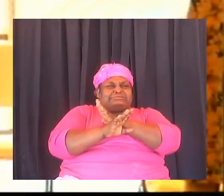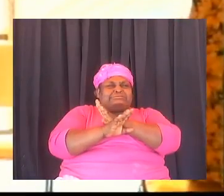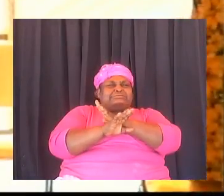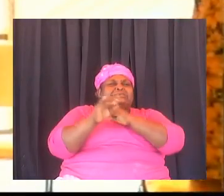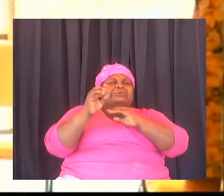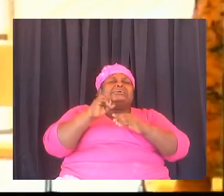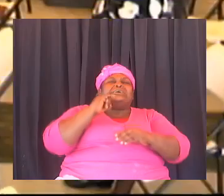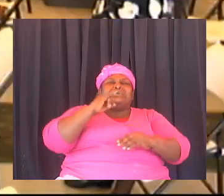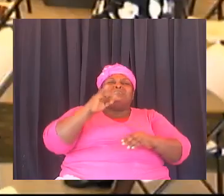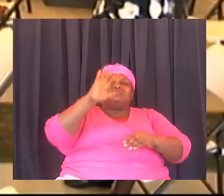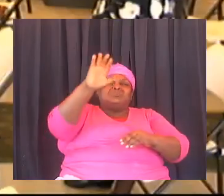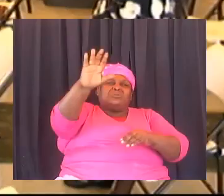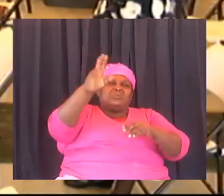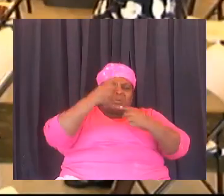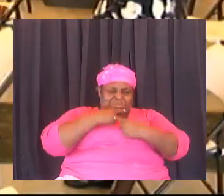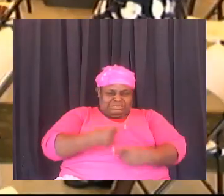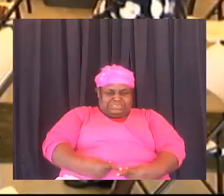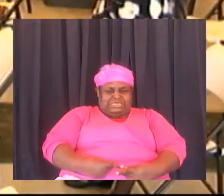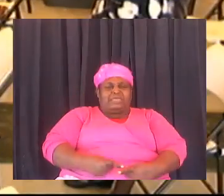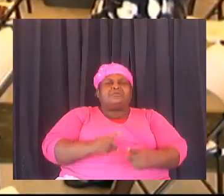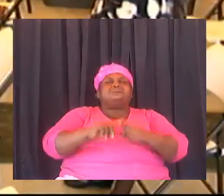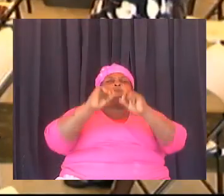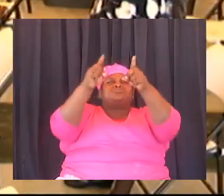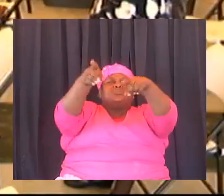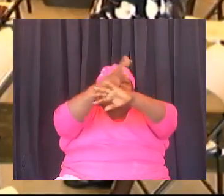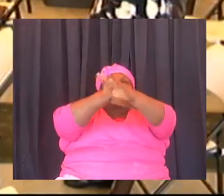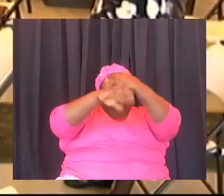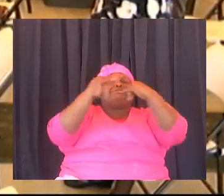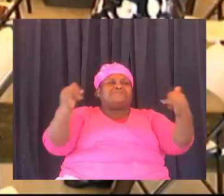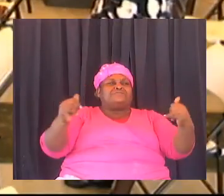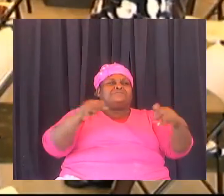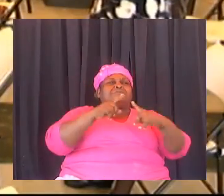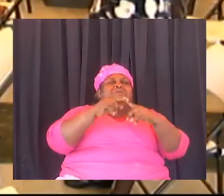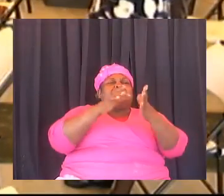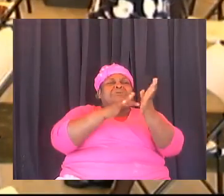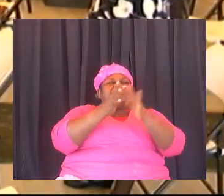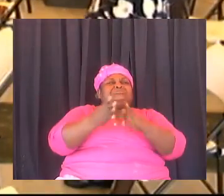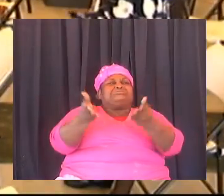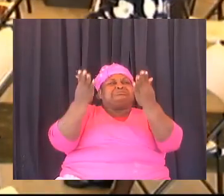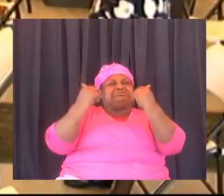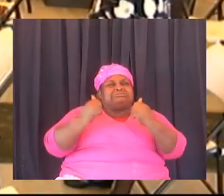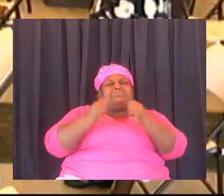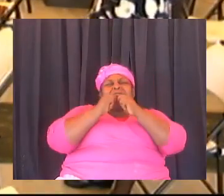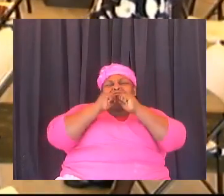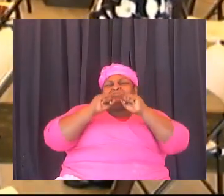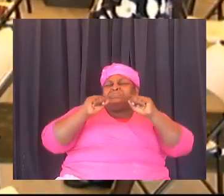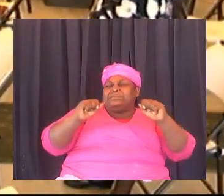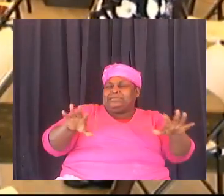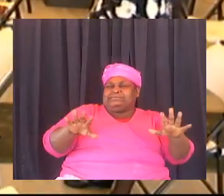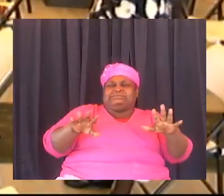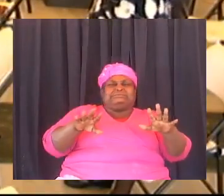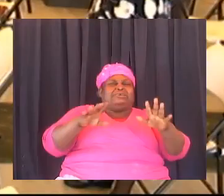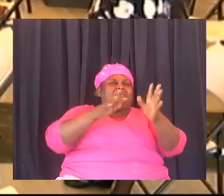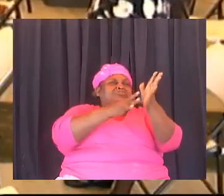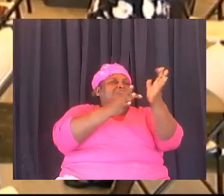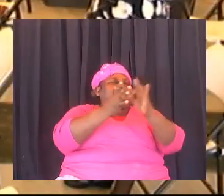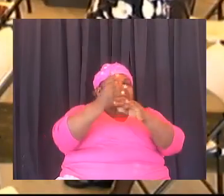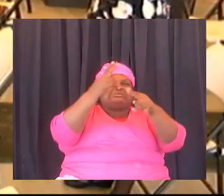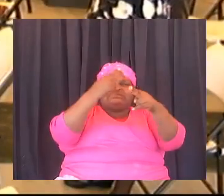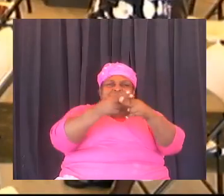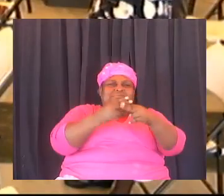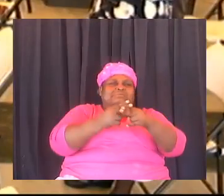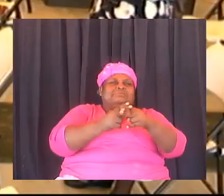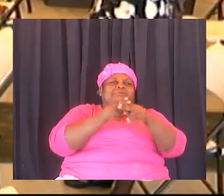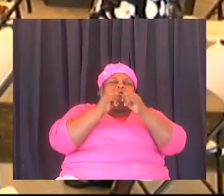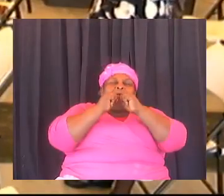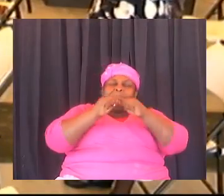to make it when he comes, lift your hands and look to heaven and just bless him. Bless the name of the Lord. Bless the